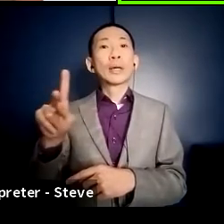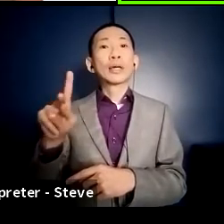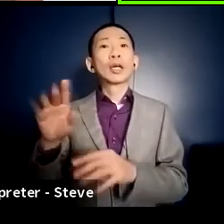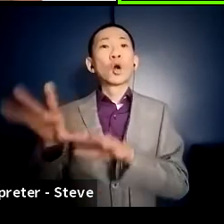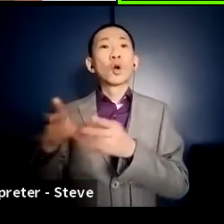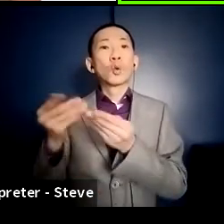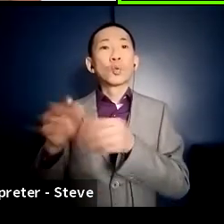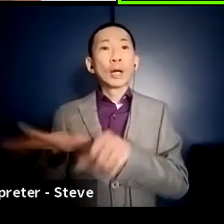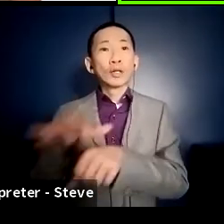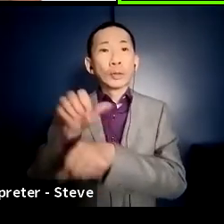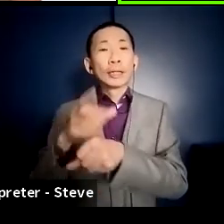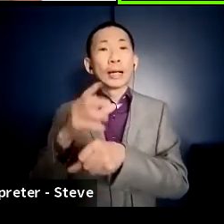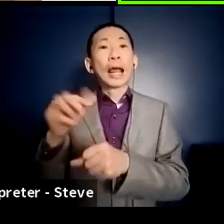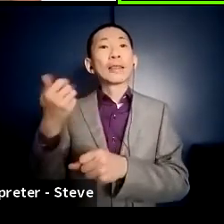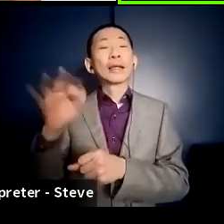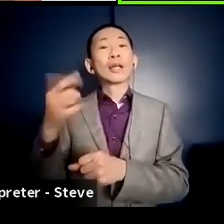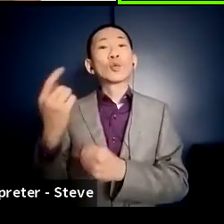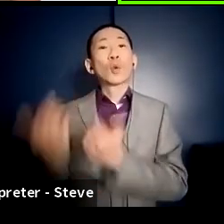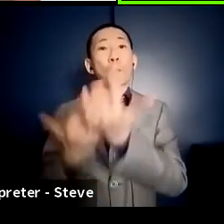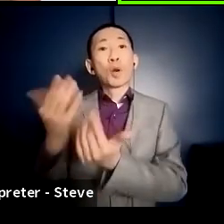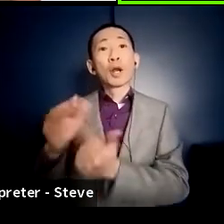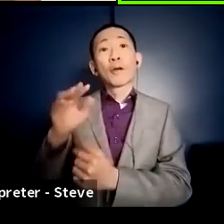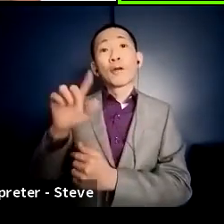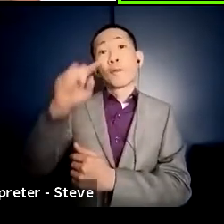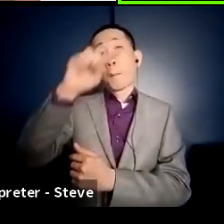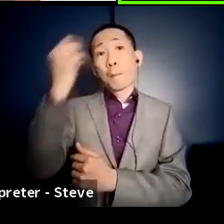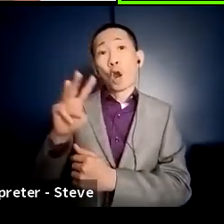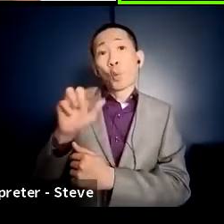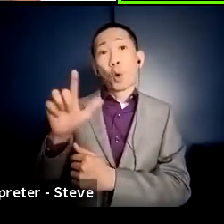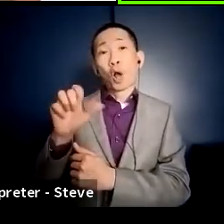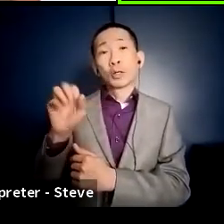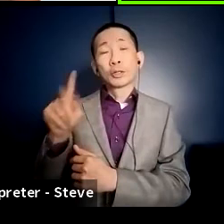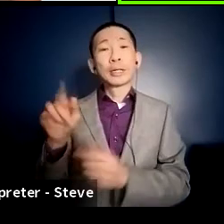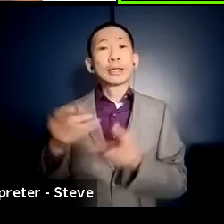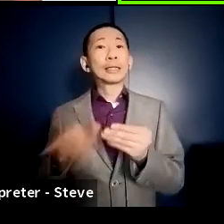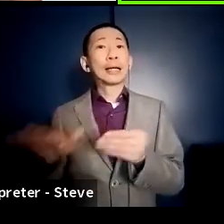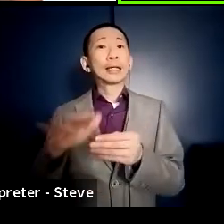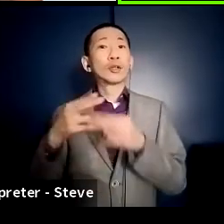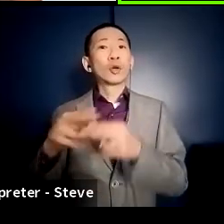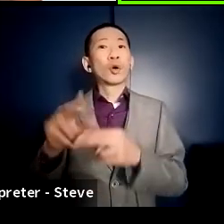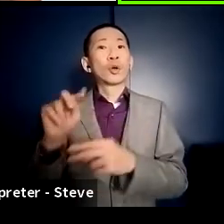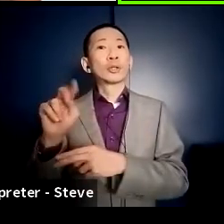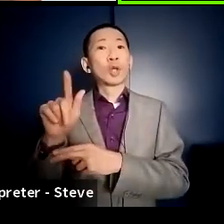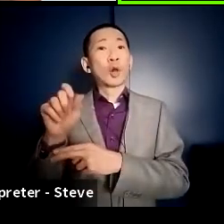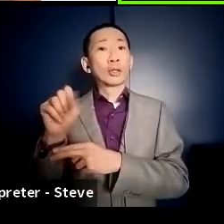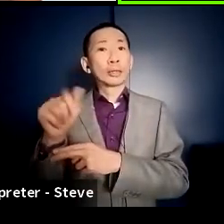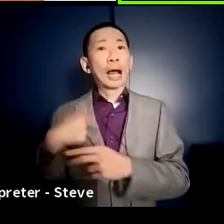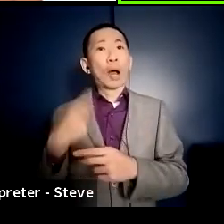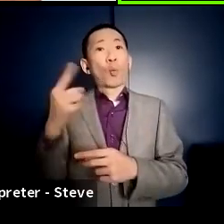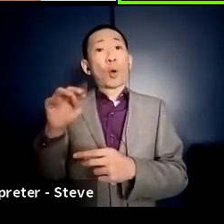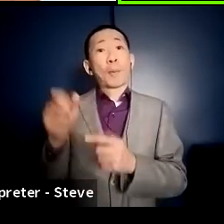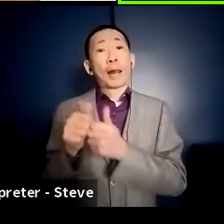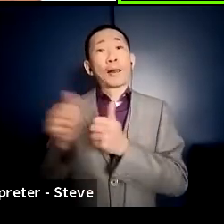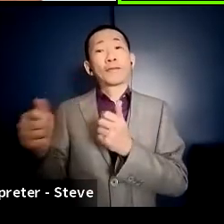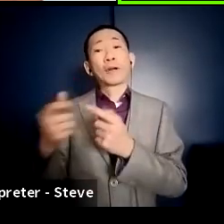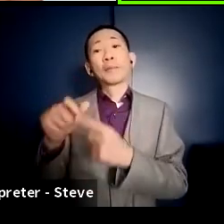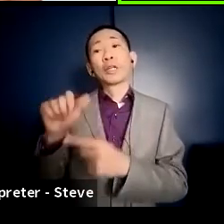of Black Wall Street. These lands are colonially known as Tulsa, Oklahoma, and I am 1 mile away from the Arkansas